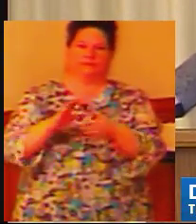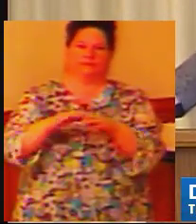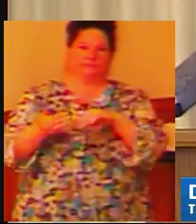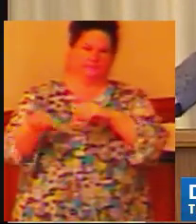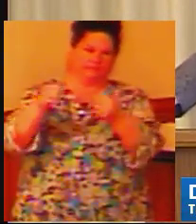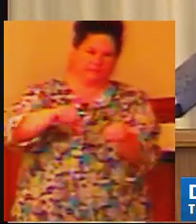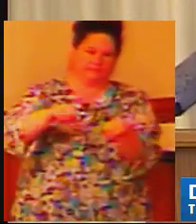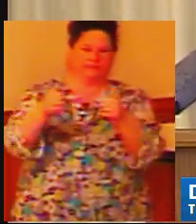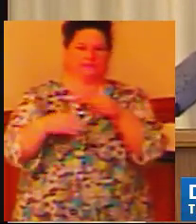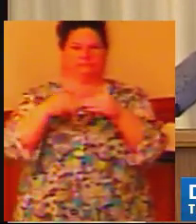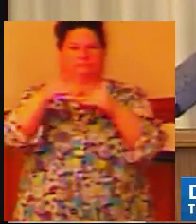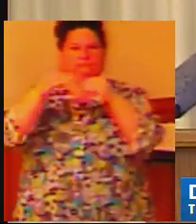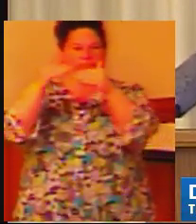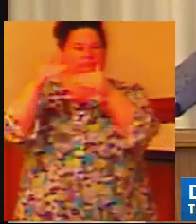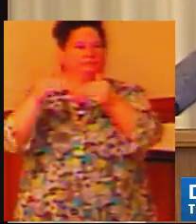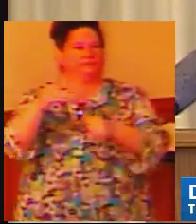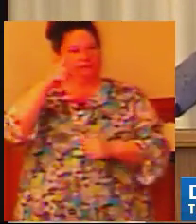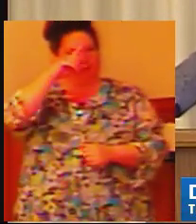Because